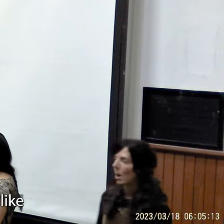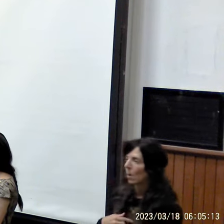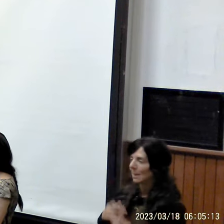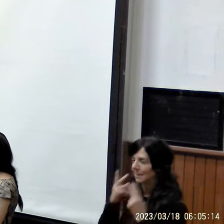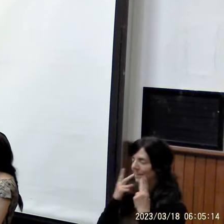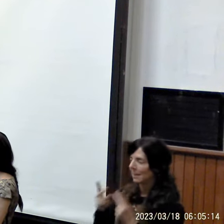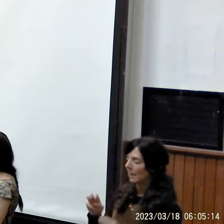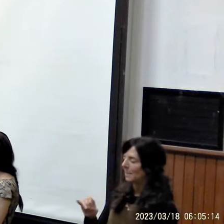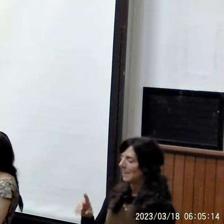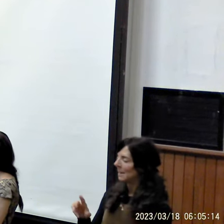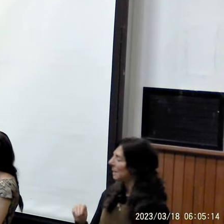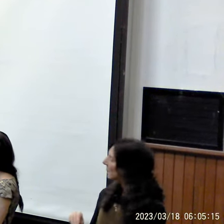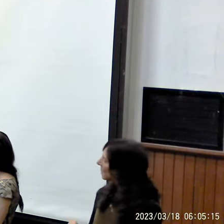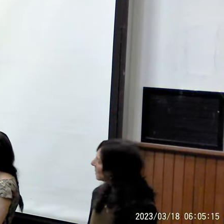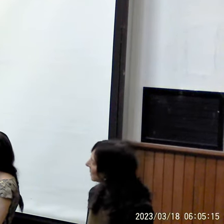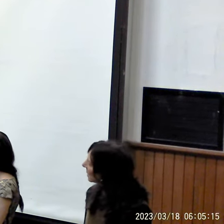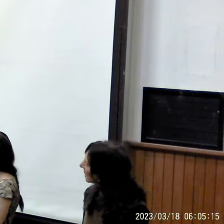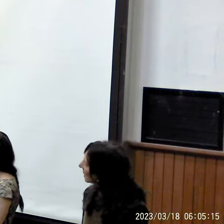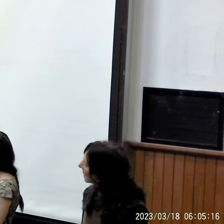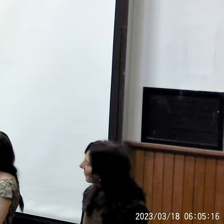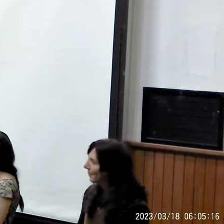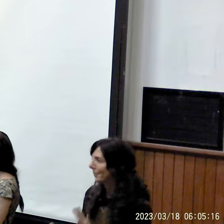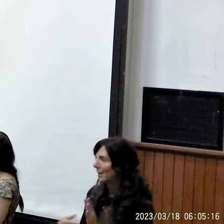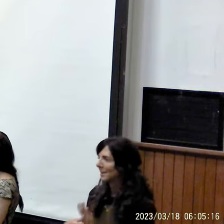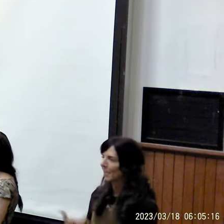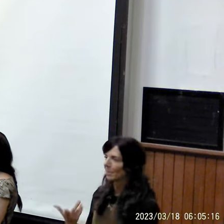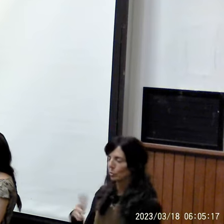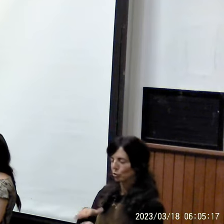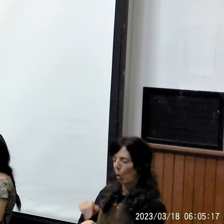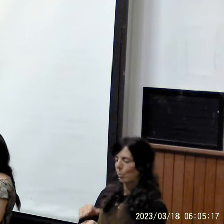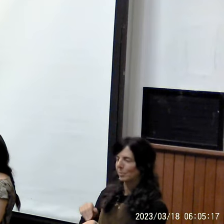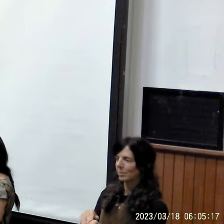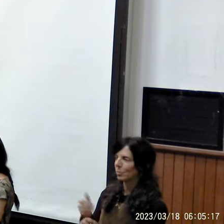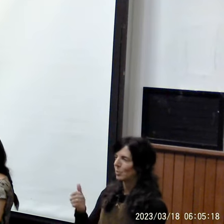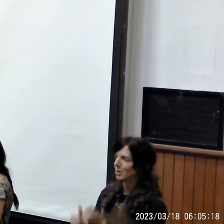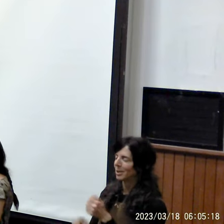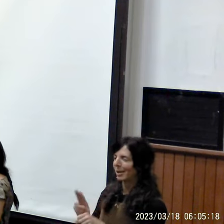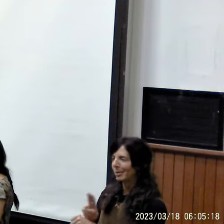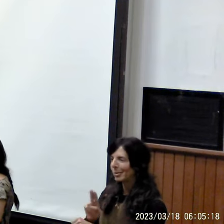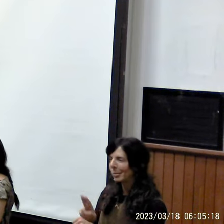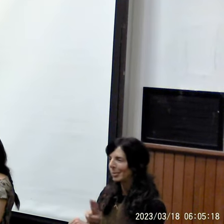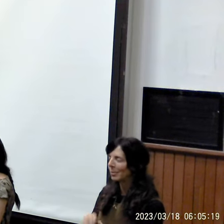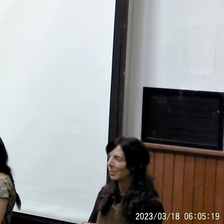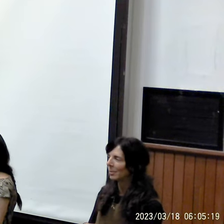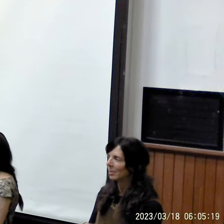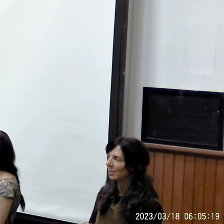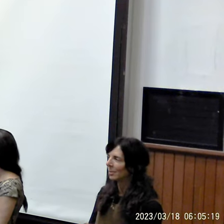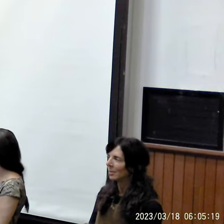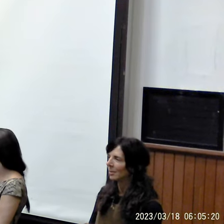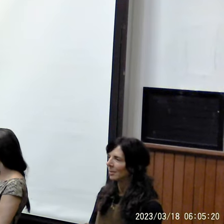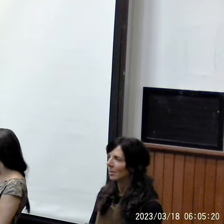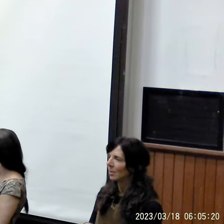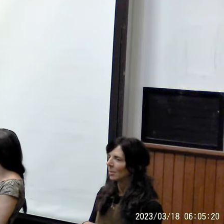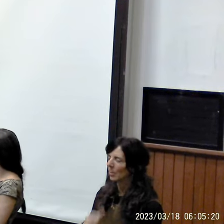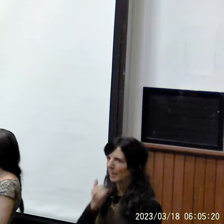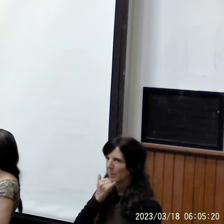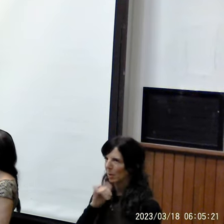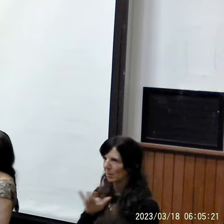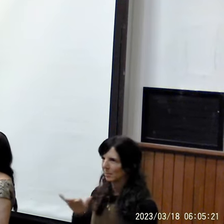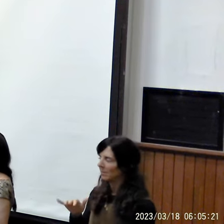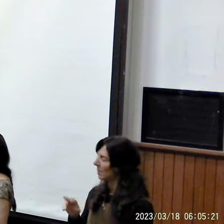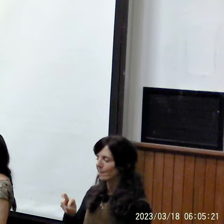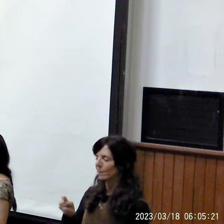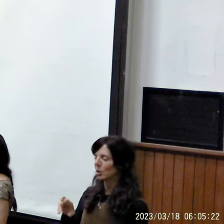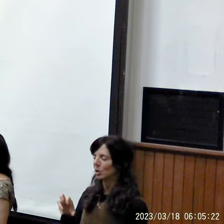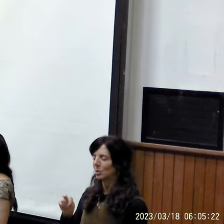like, which software we're going to use, which update, right? Which version, which